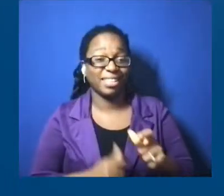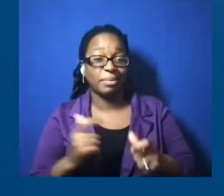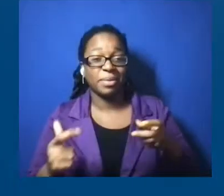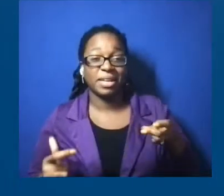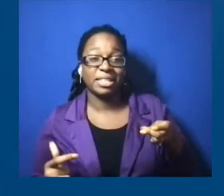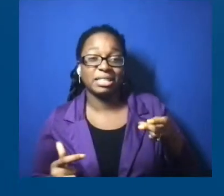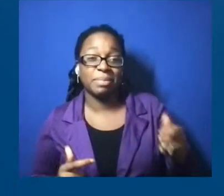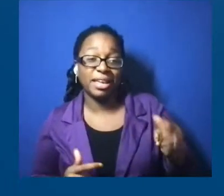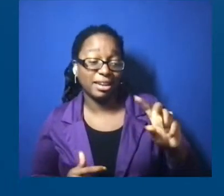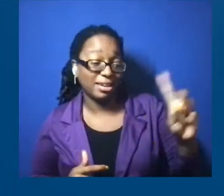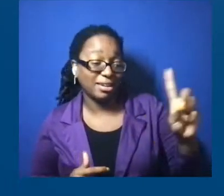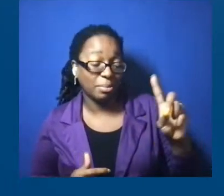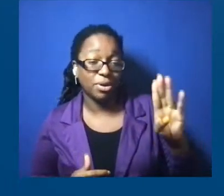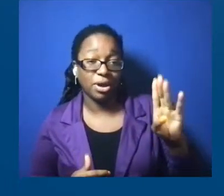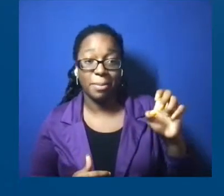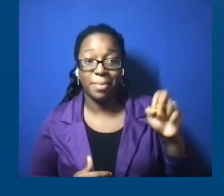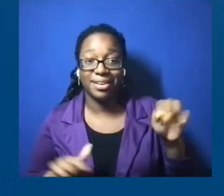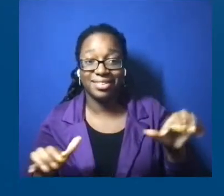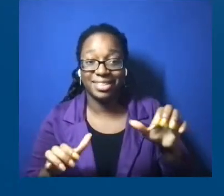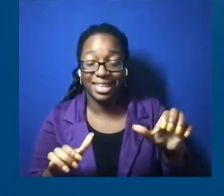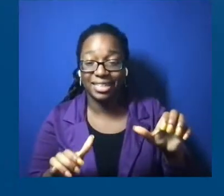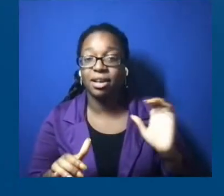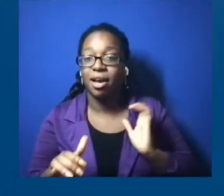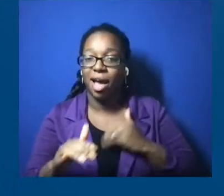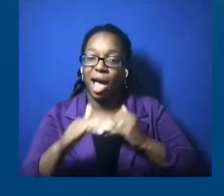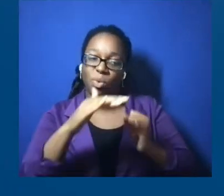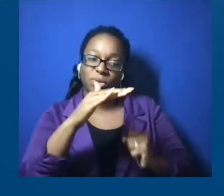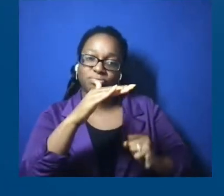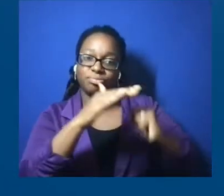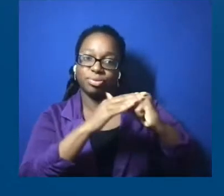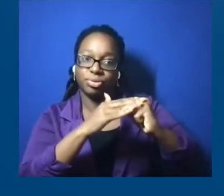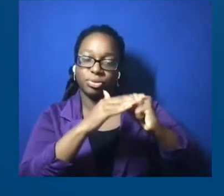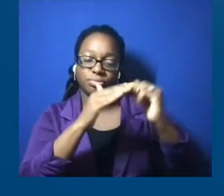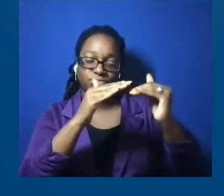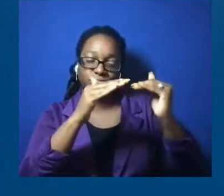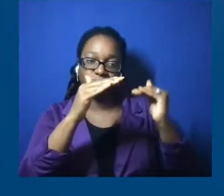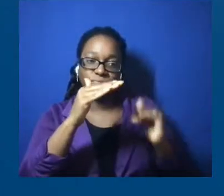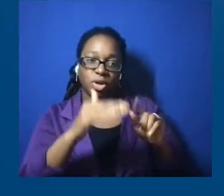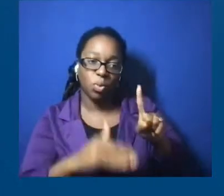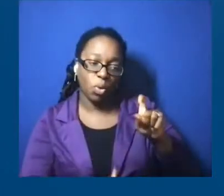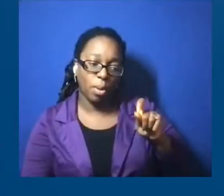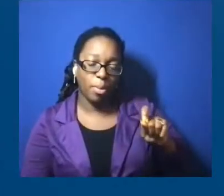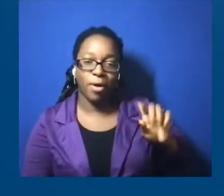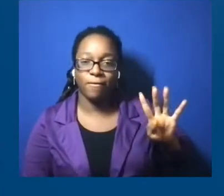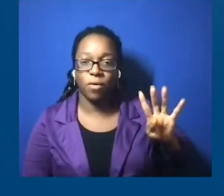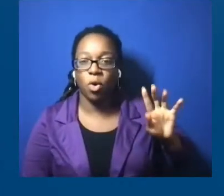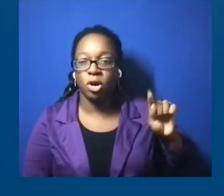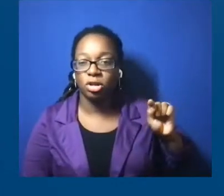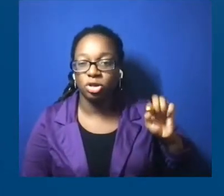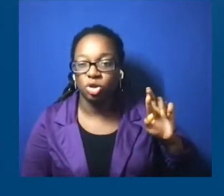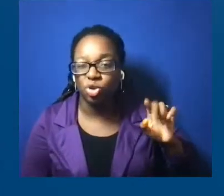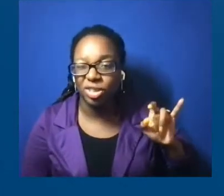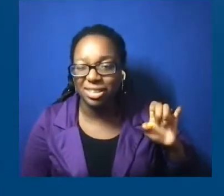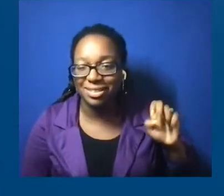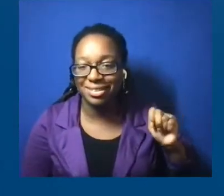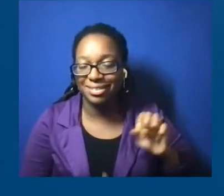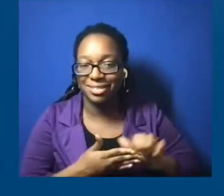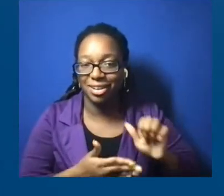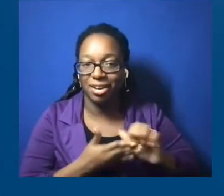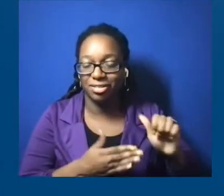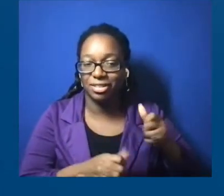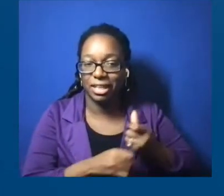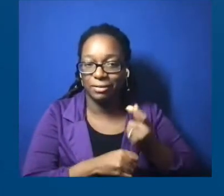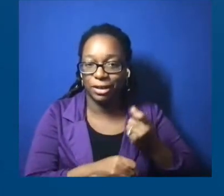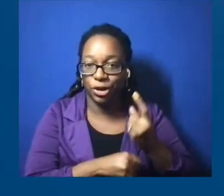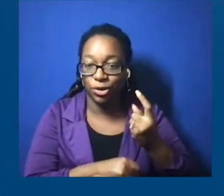did? The deficit fell by $1.4 trillion this year. Cut the deficit in